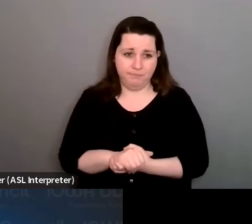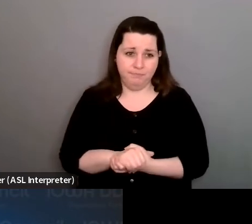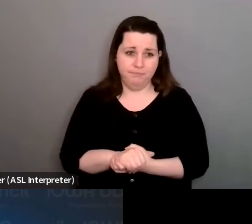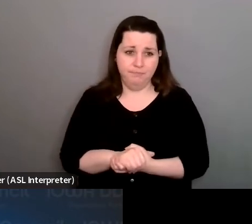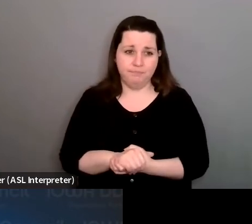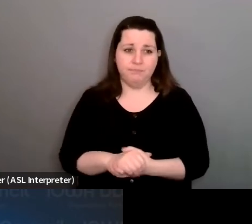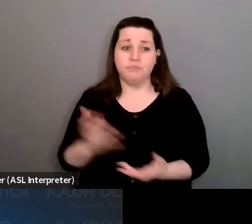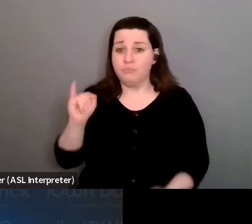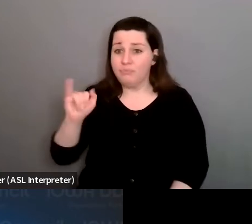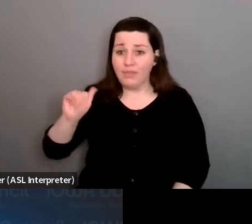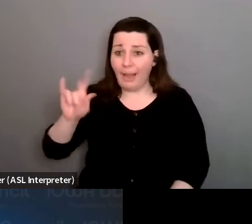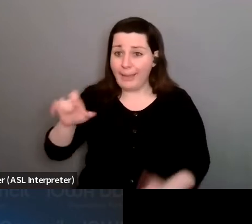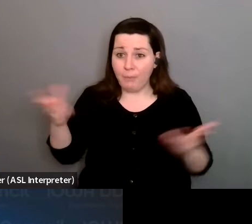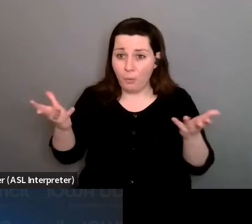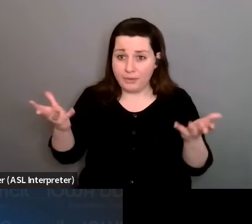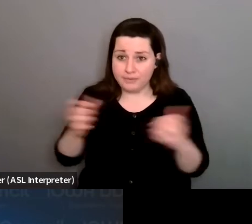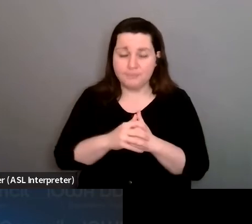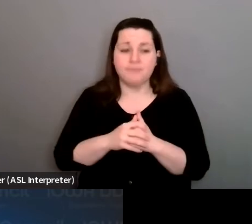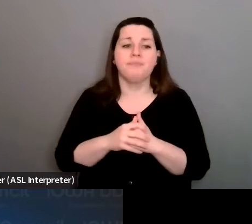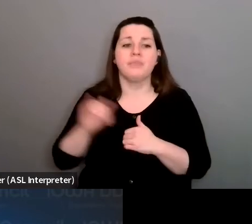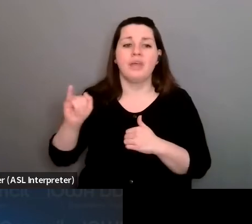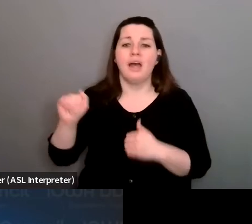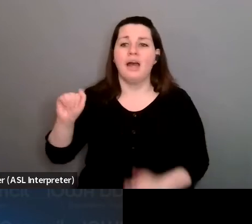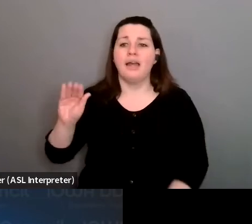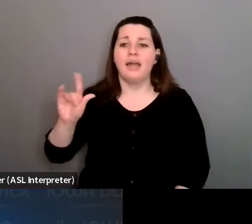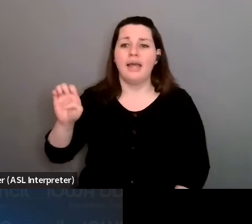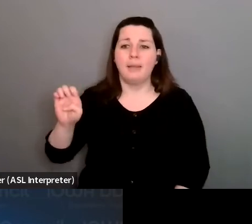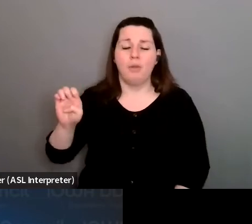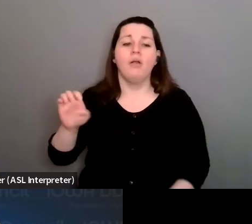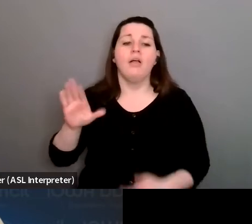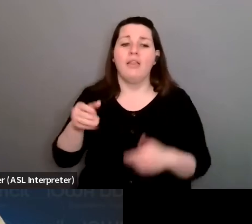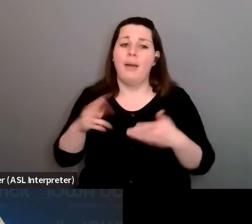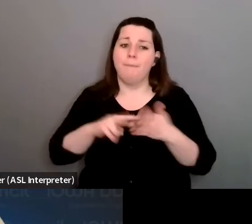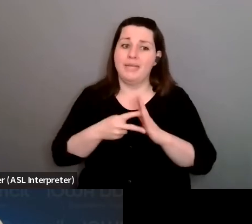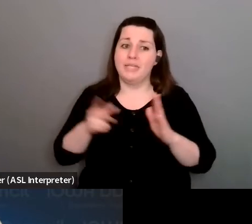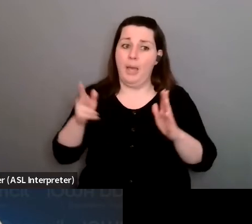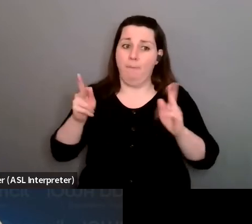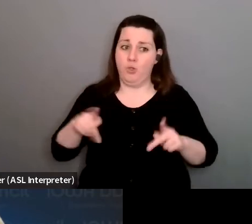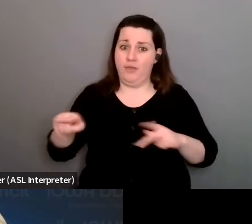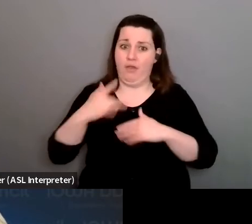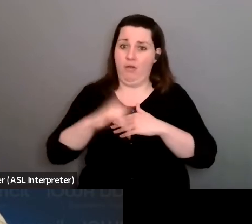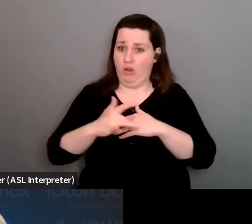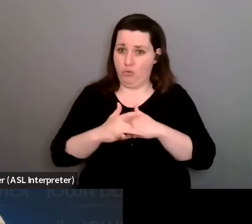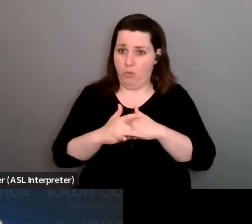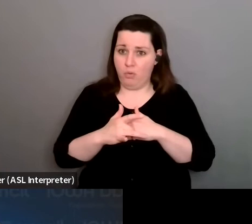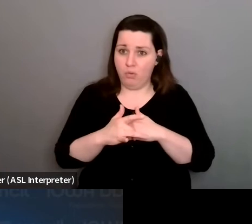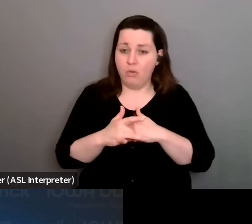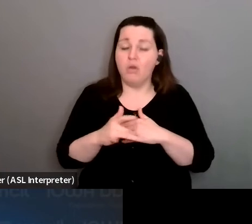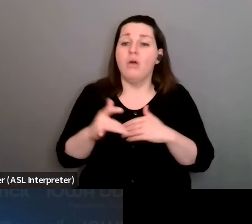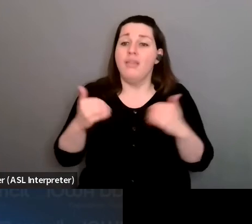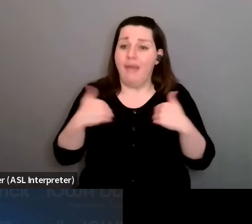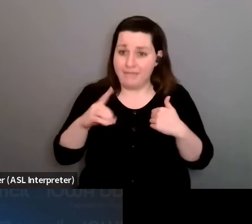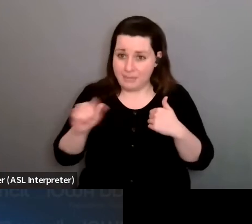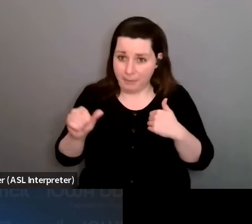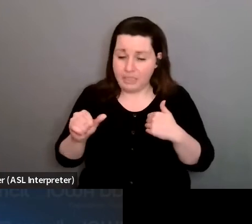So what is IAble? IAble allows an eligible person, and we'll talk about eligibility, with a disability and